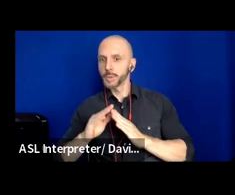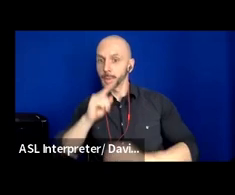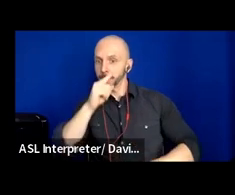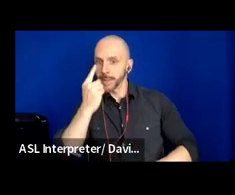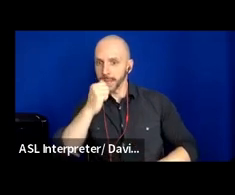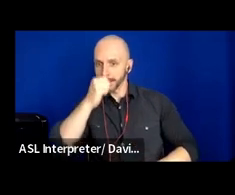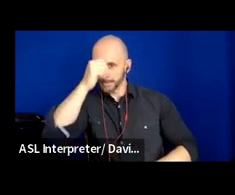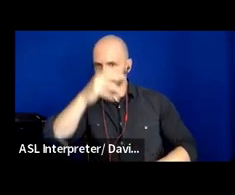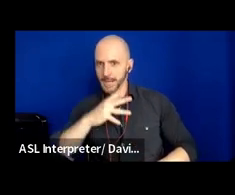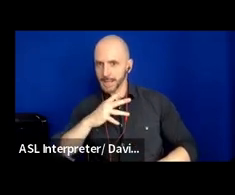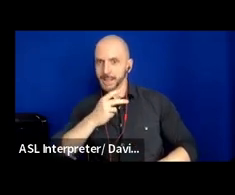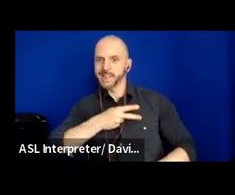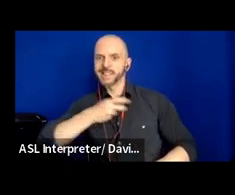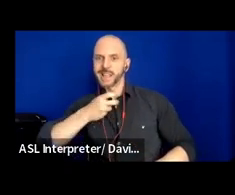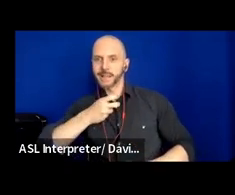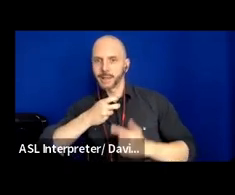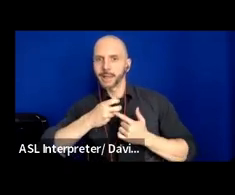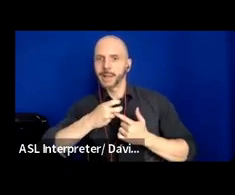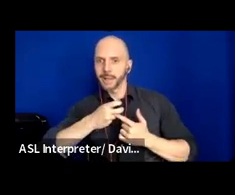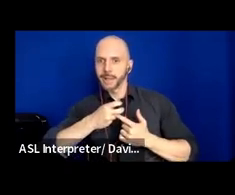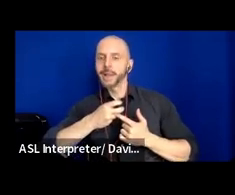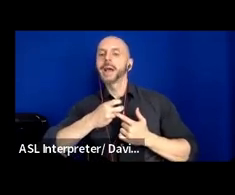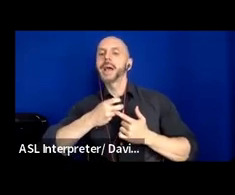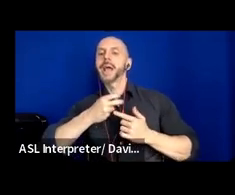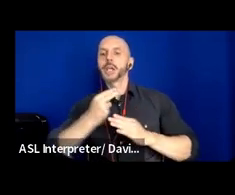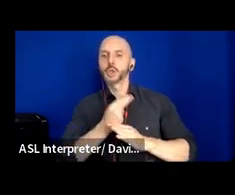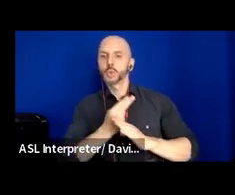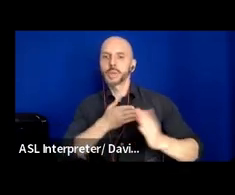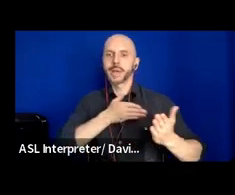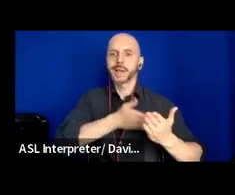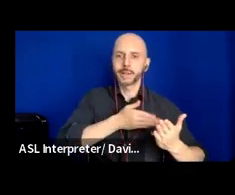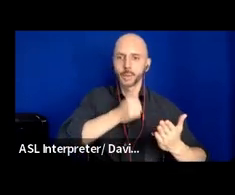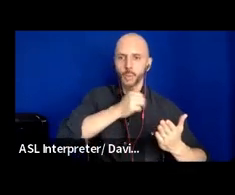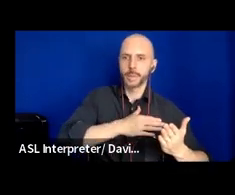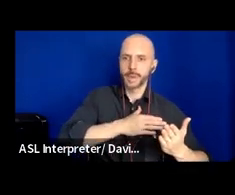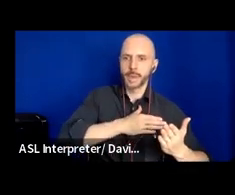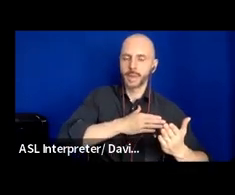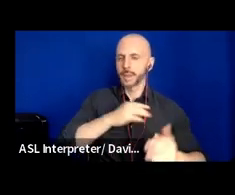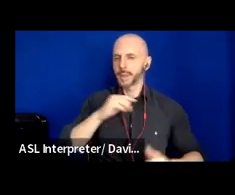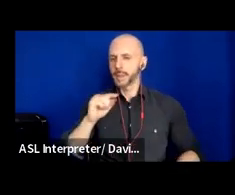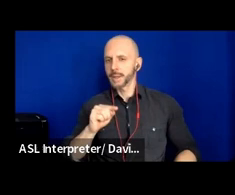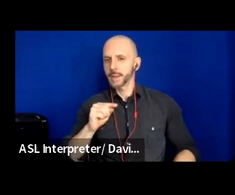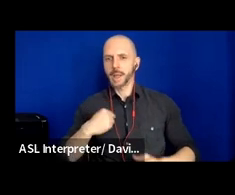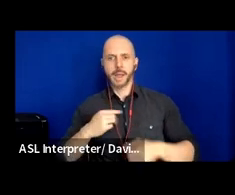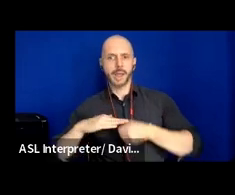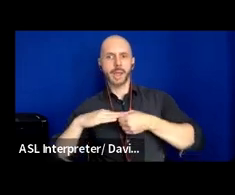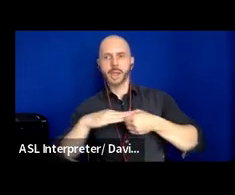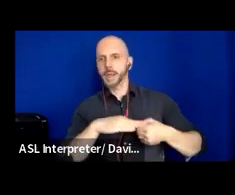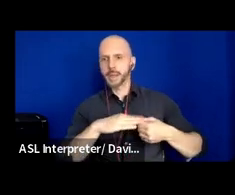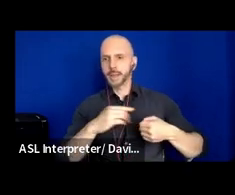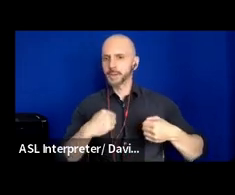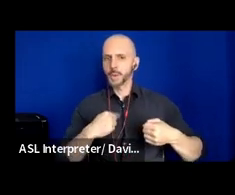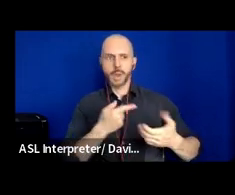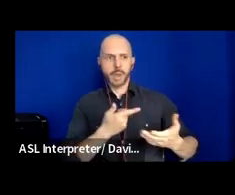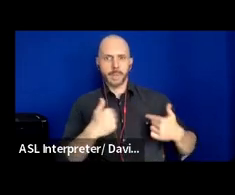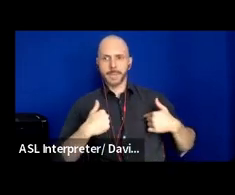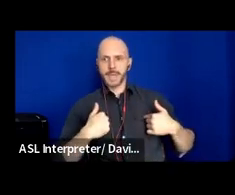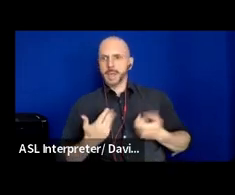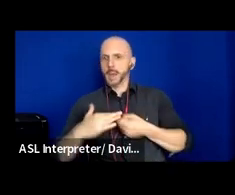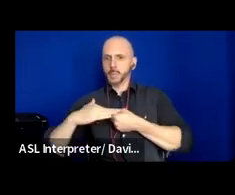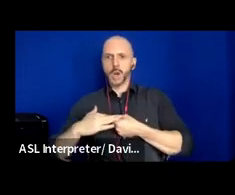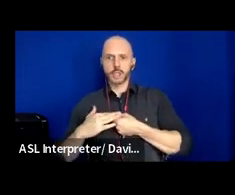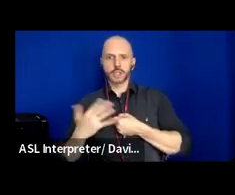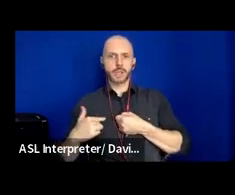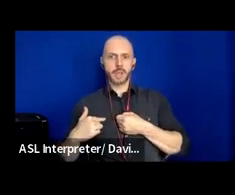actually then oppressive, then the reaction is, well, how can I be seen as oppressive because I also experience oppression, right? Or